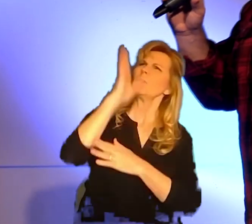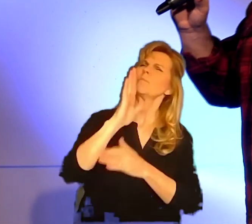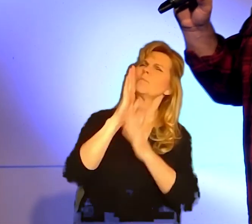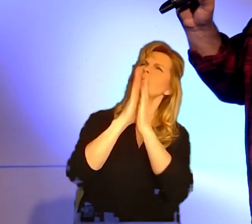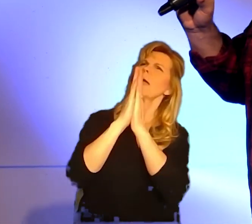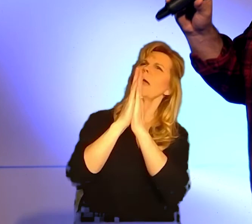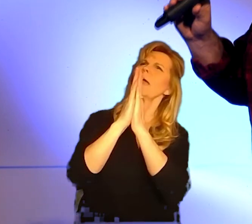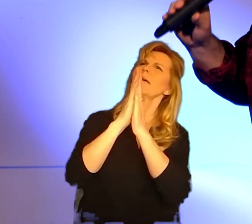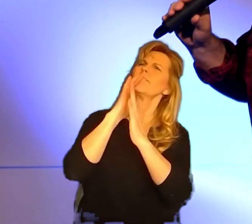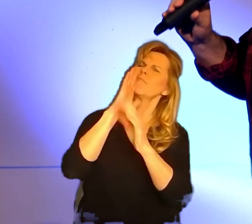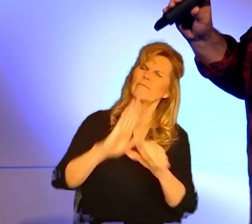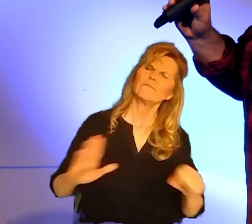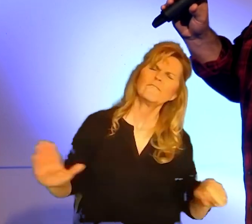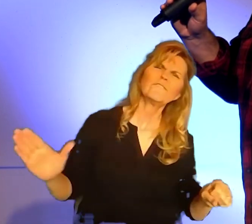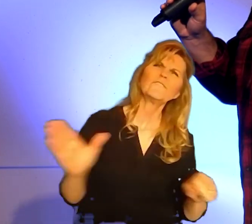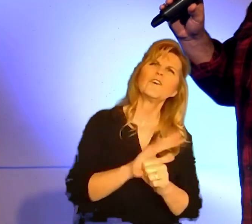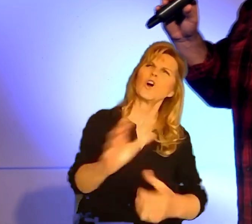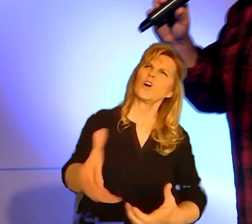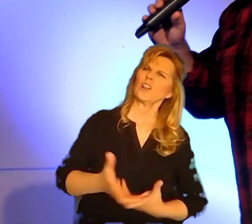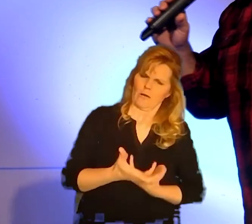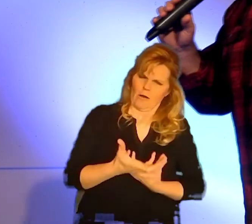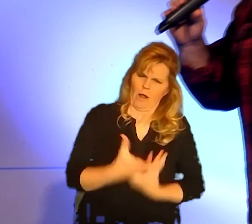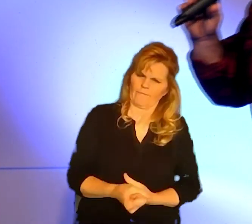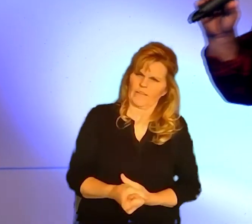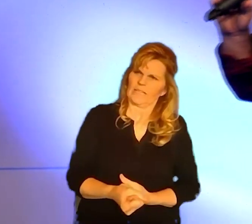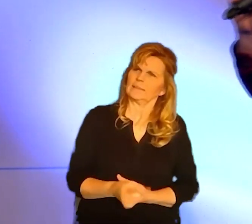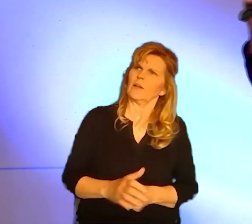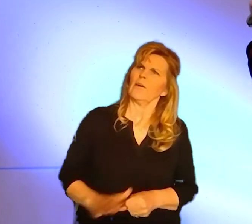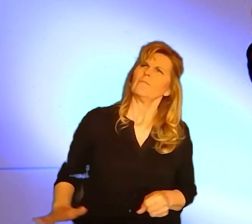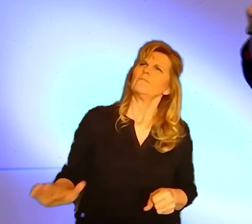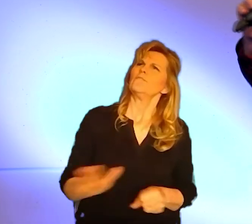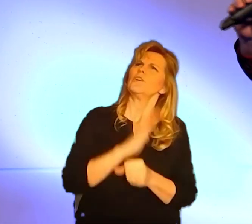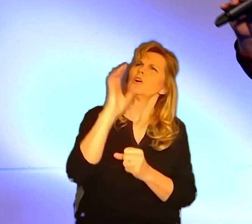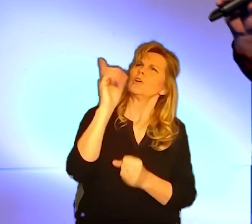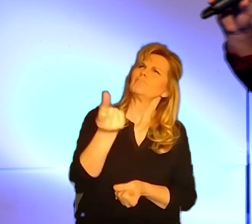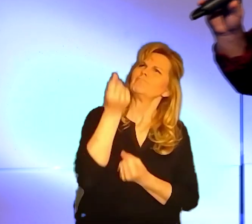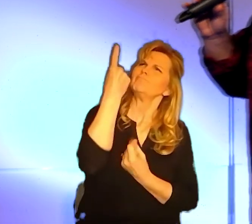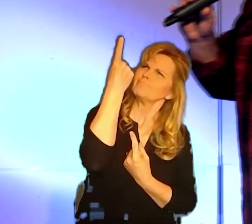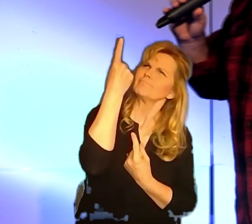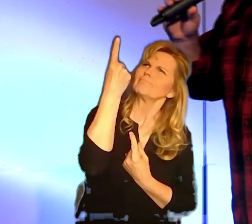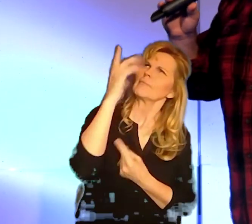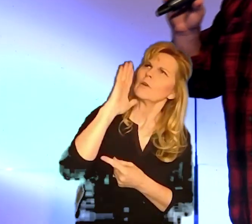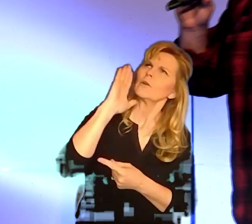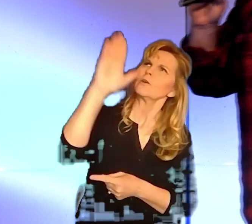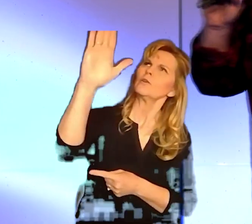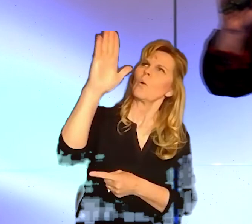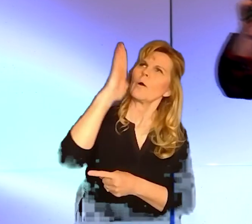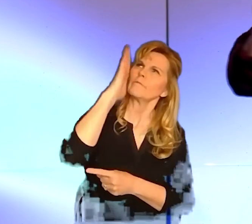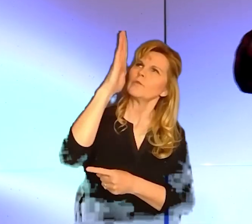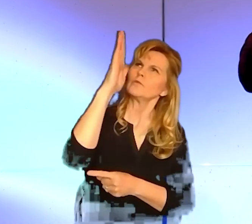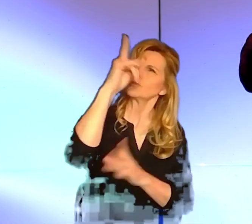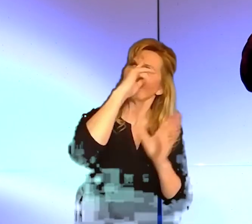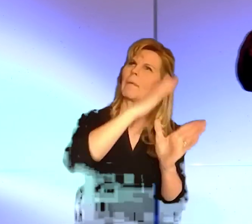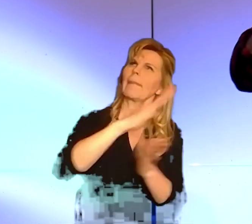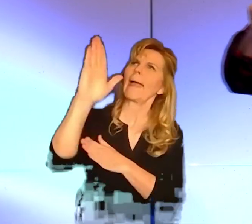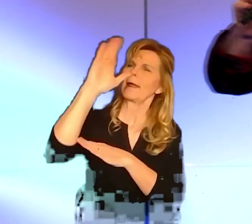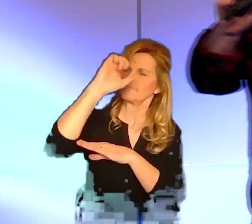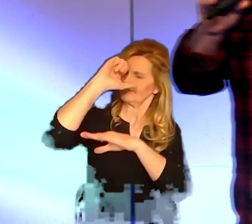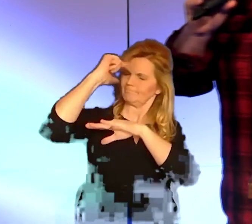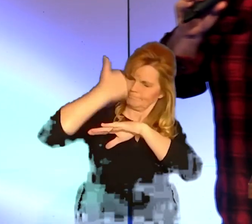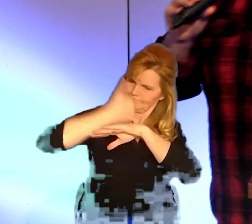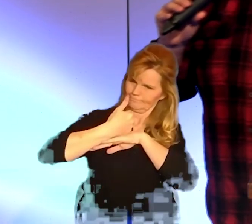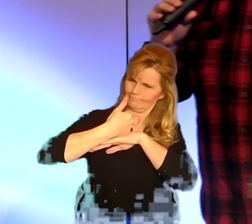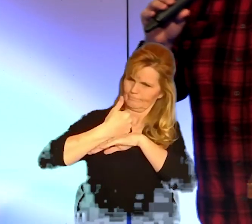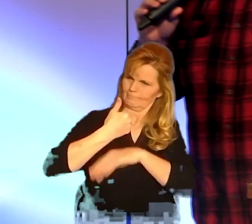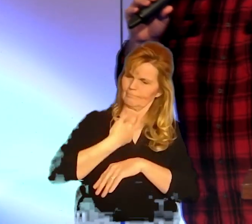confidence, supernatural understanding, God, vision to see your destination that you have in mind,